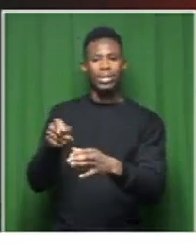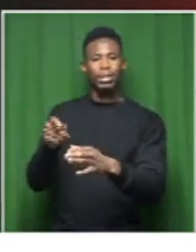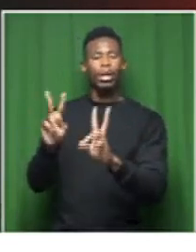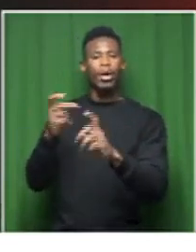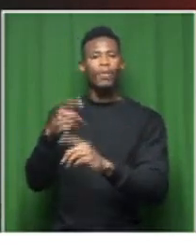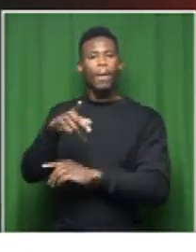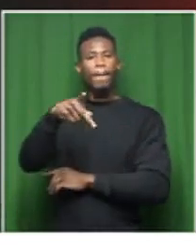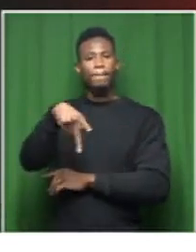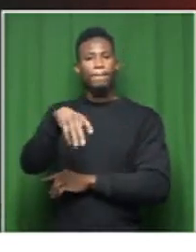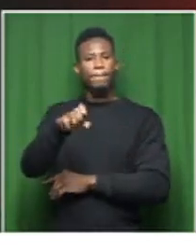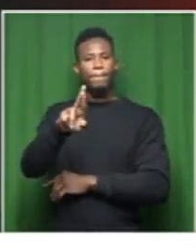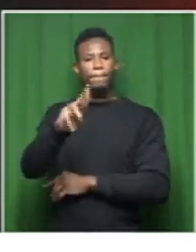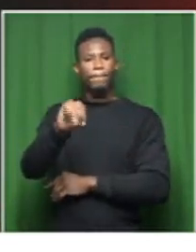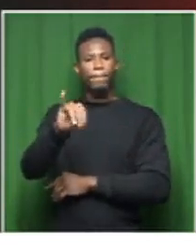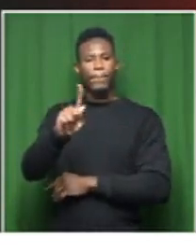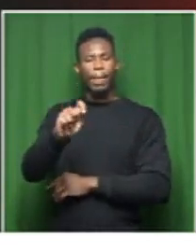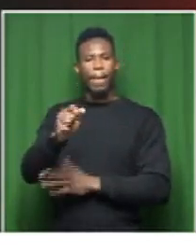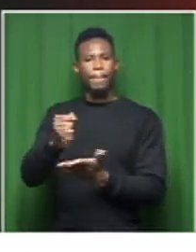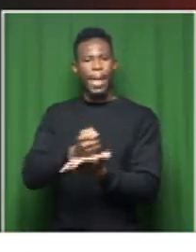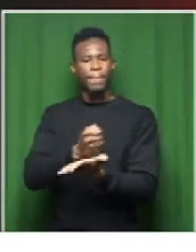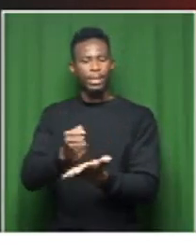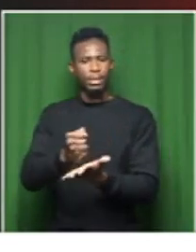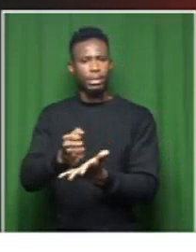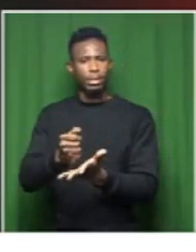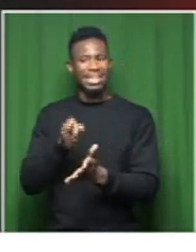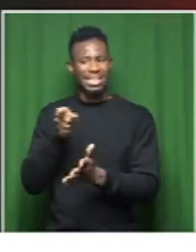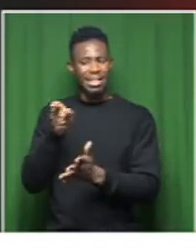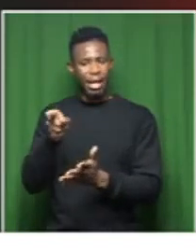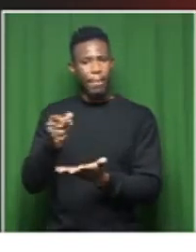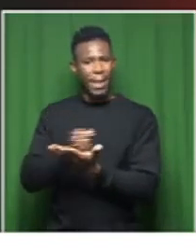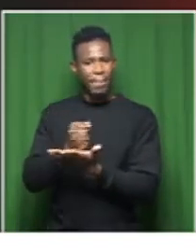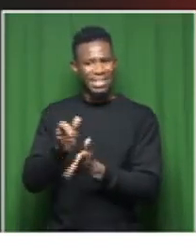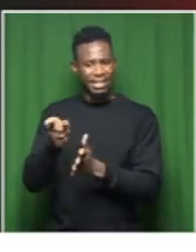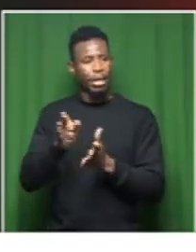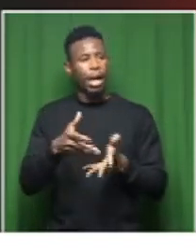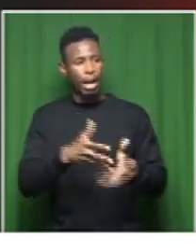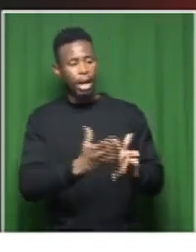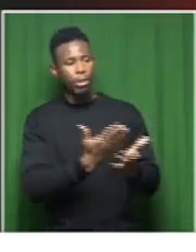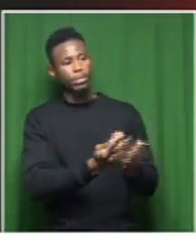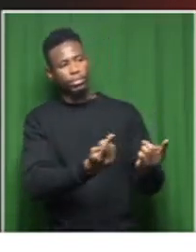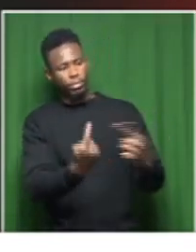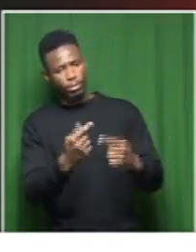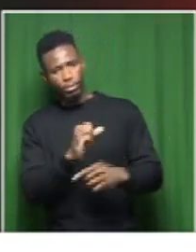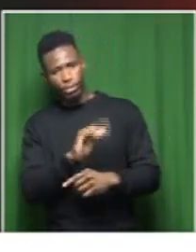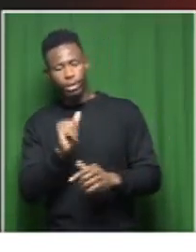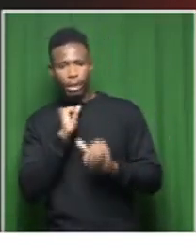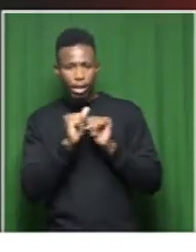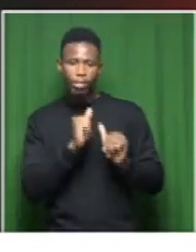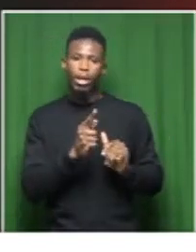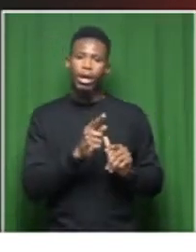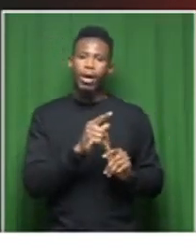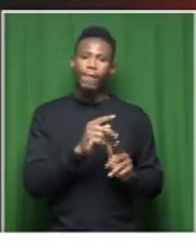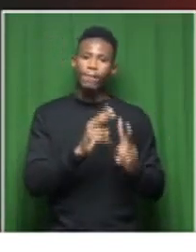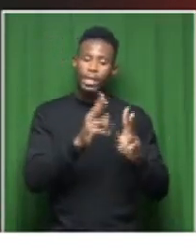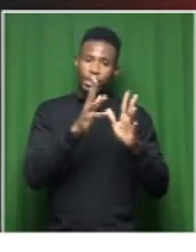permitting. Those are the people who allow you to come into South Africa. Whether you are coming a visitor's visa